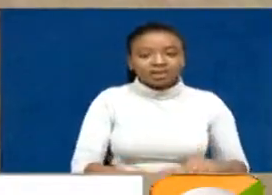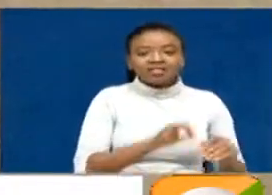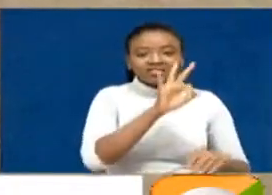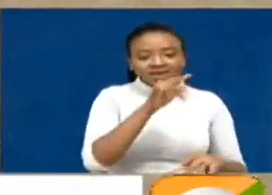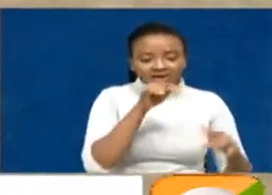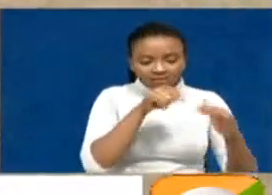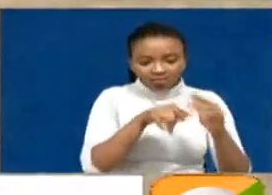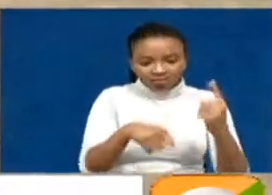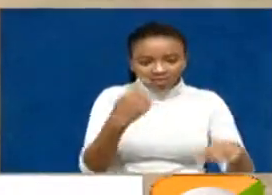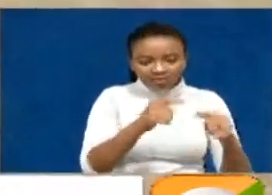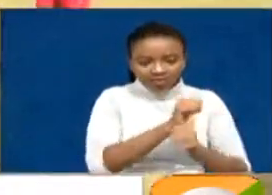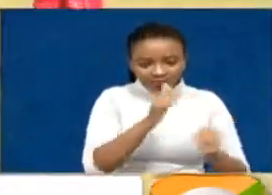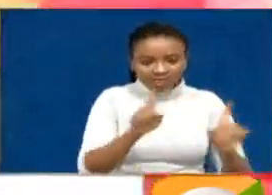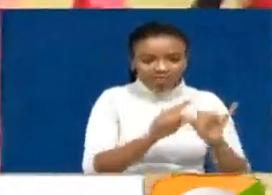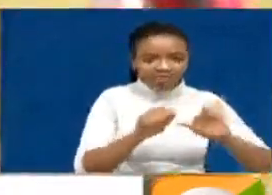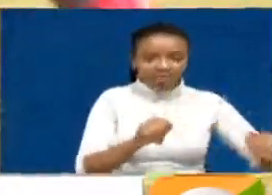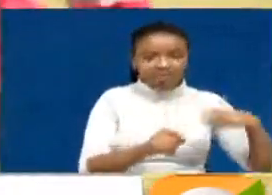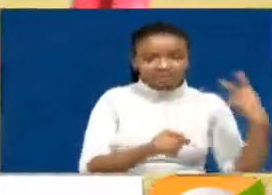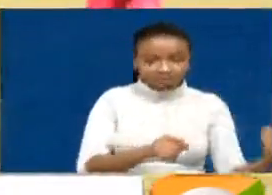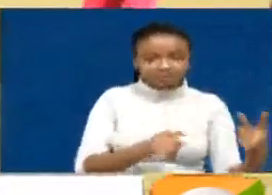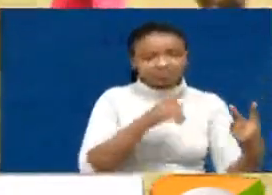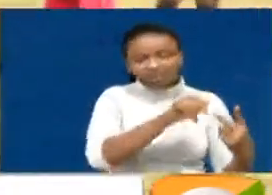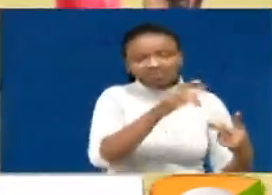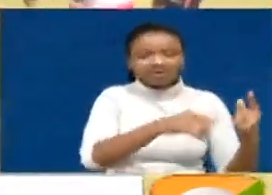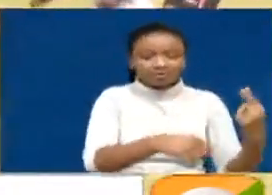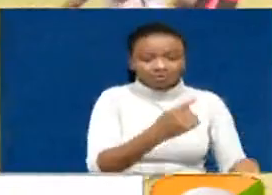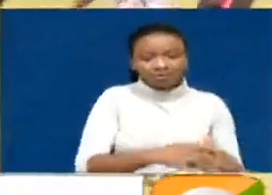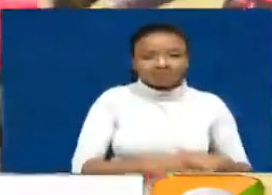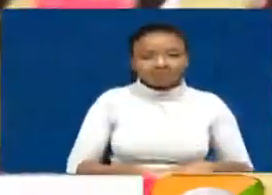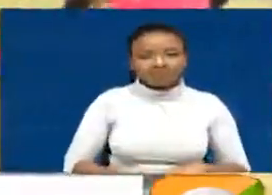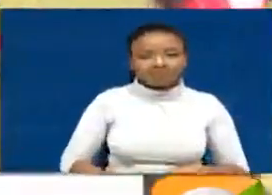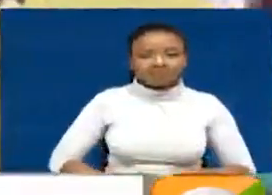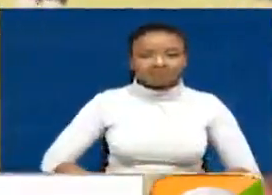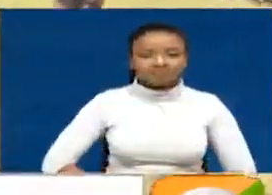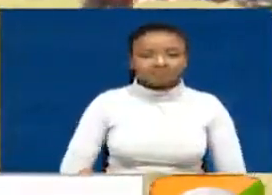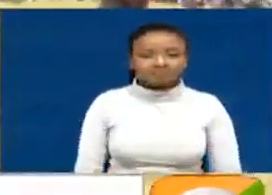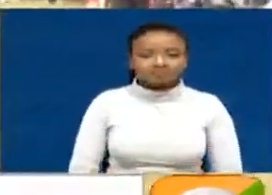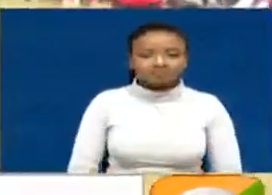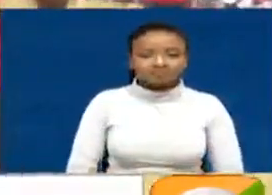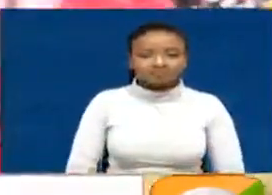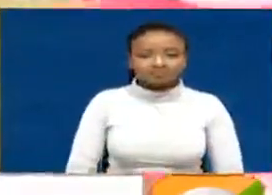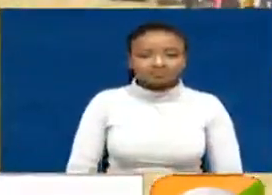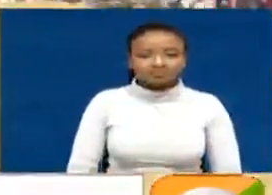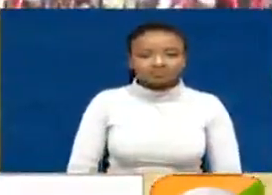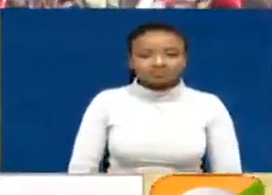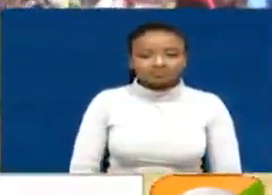category, Kesogon, won the girls' title, beating Lugulu by 3 straight sets.